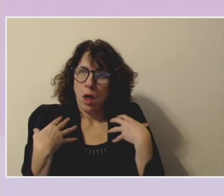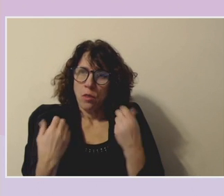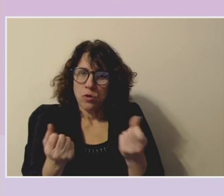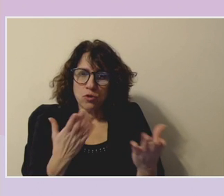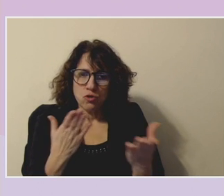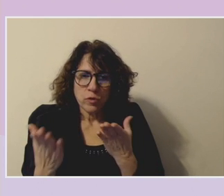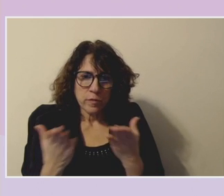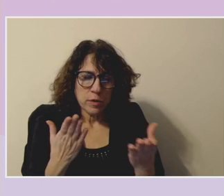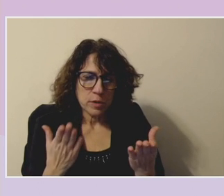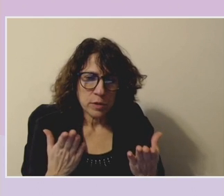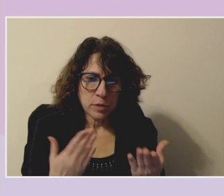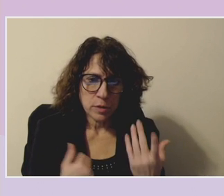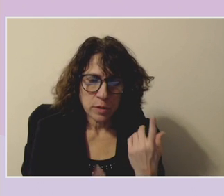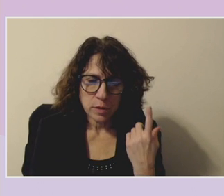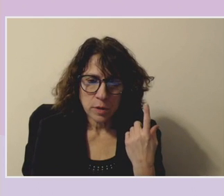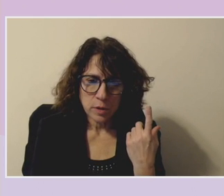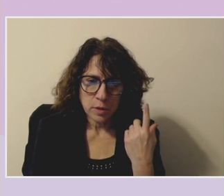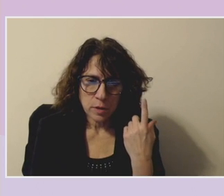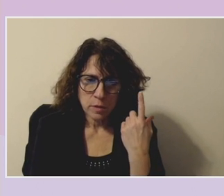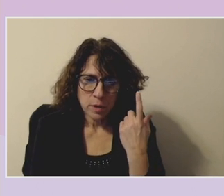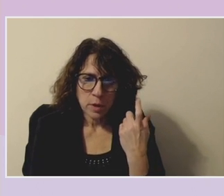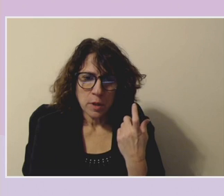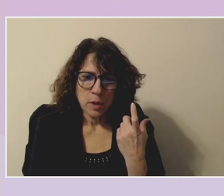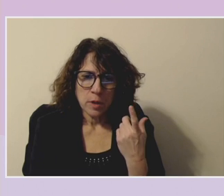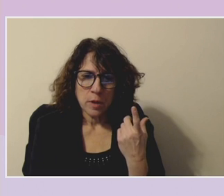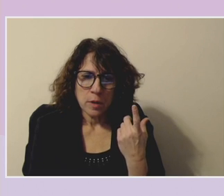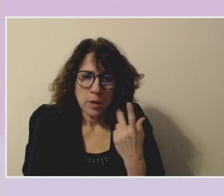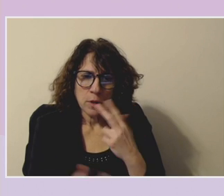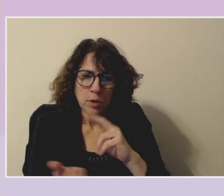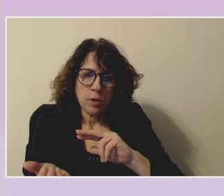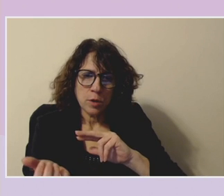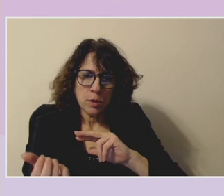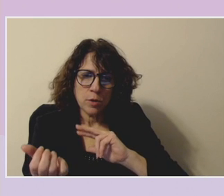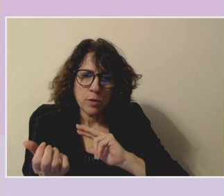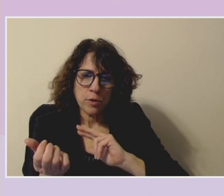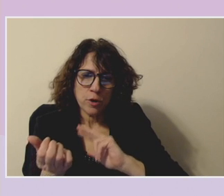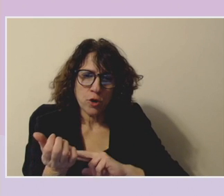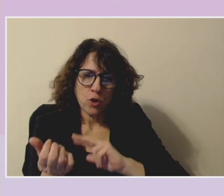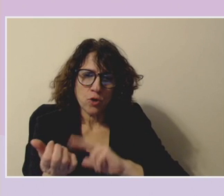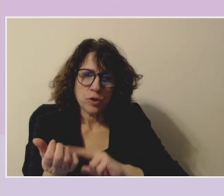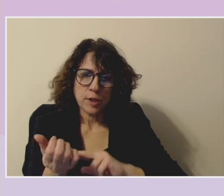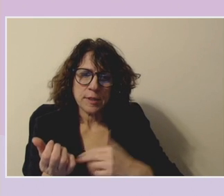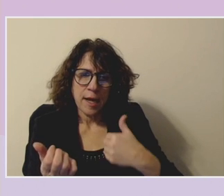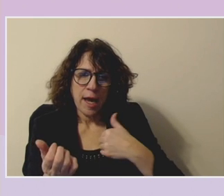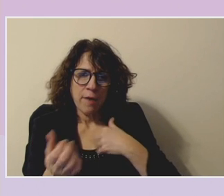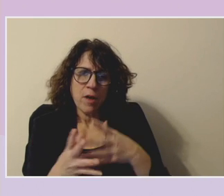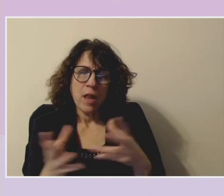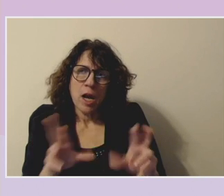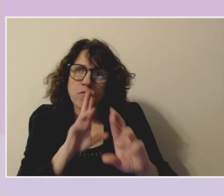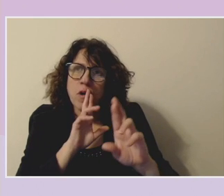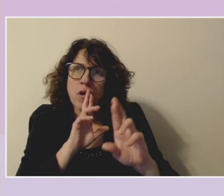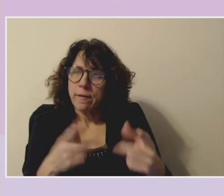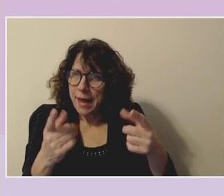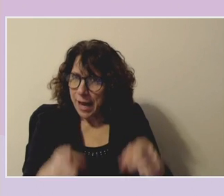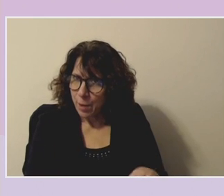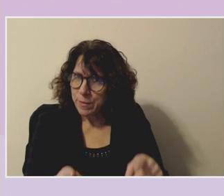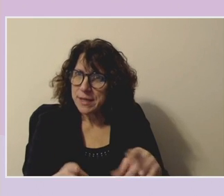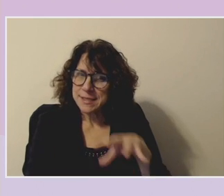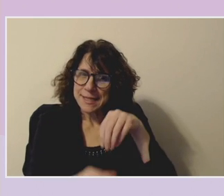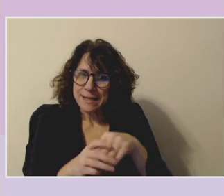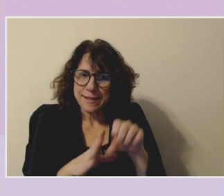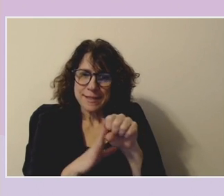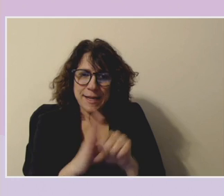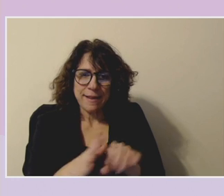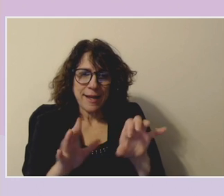more difficult to quantify that. So the nurses have a lot of reporting that happens to the state. They can tell us how many visits they have for asthma